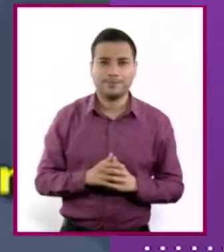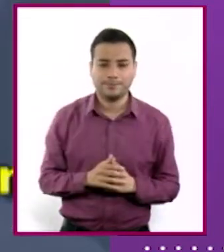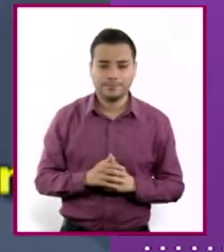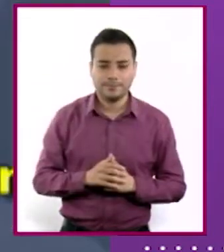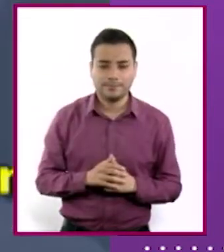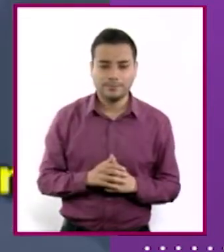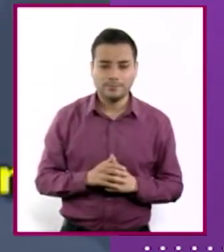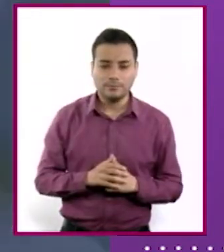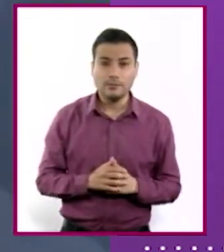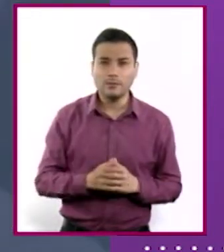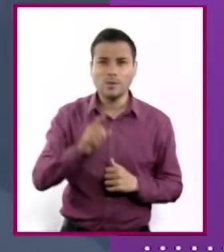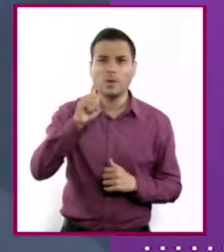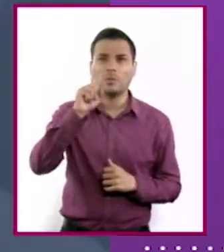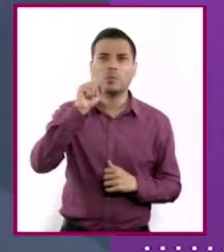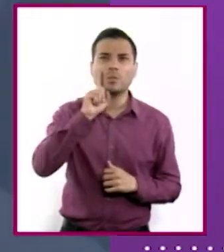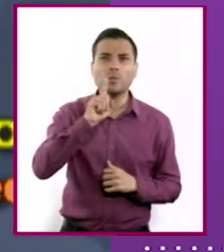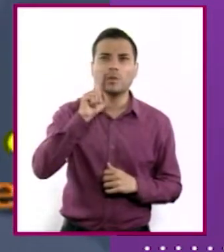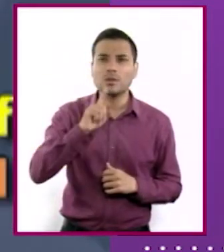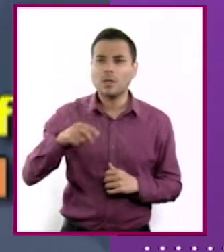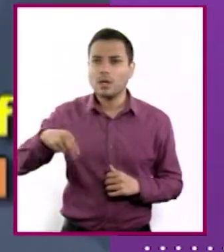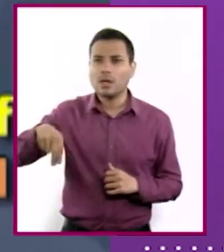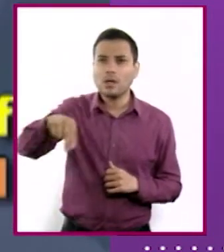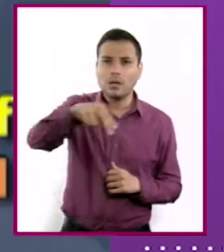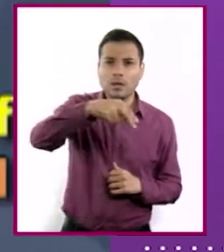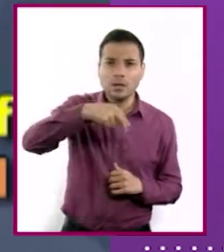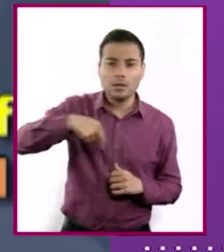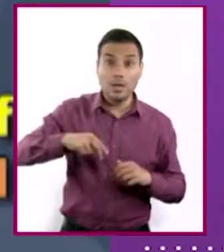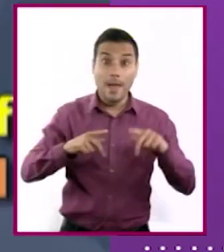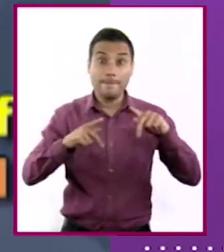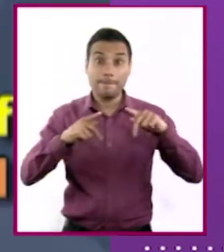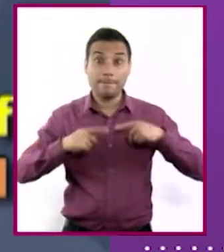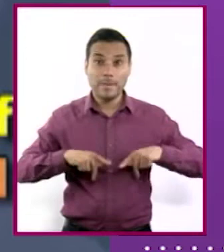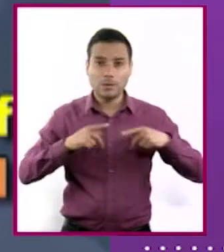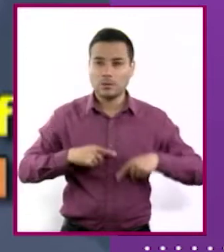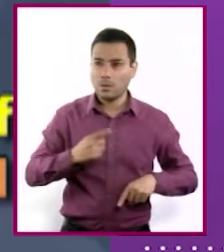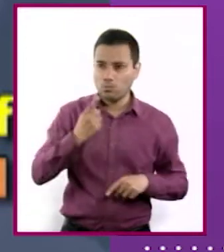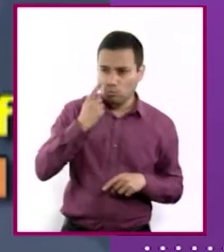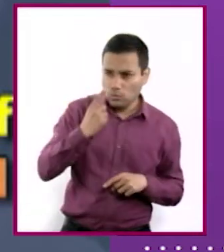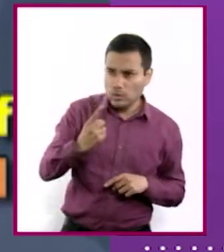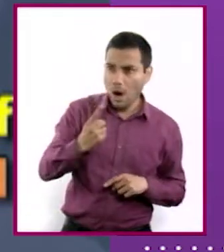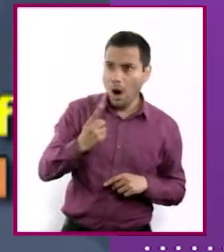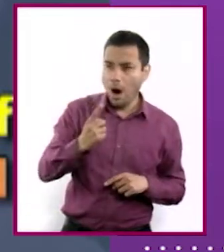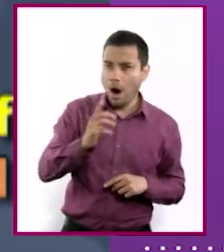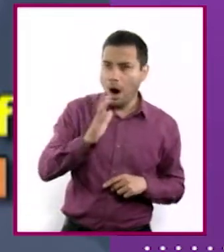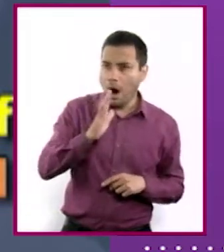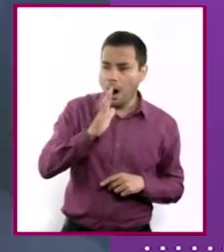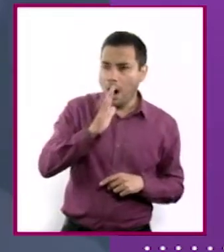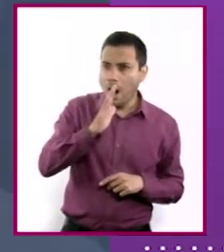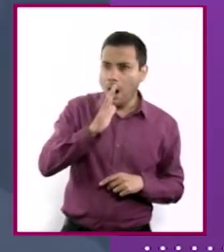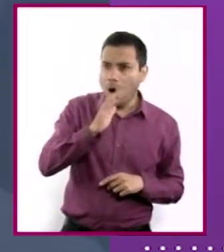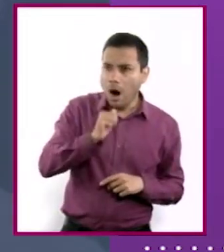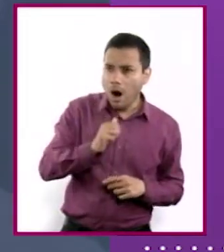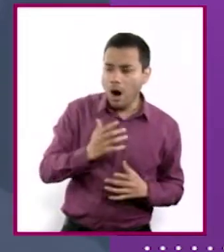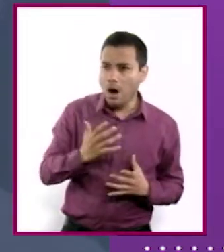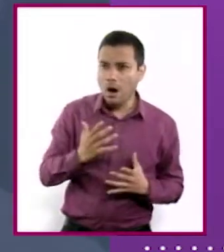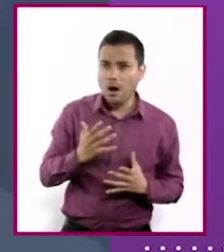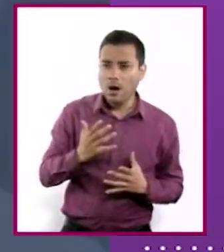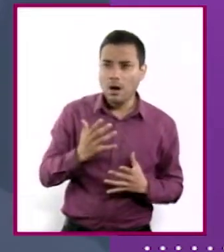She walked all around the town. The neighbors looked out of their windows and listened.